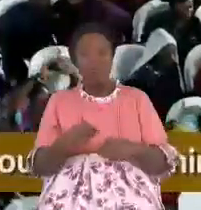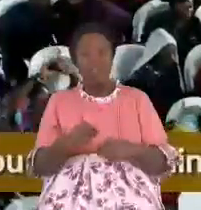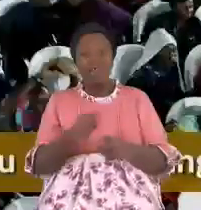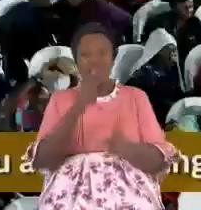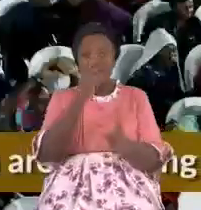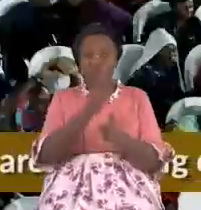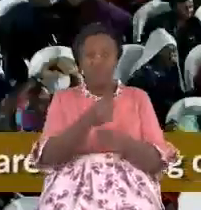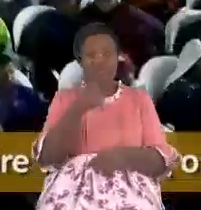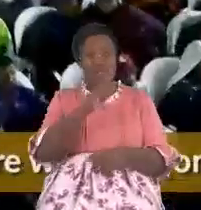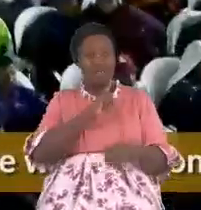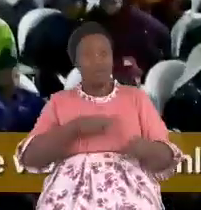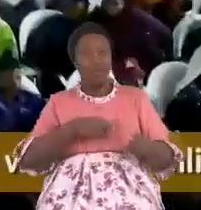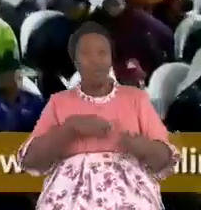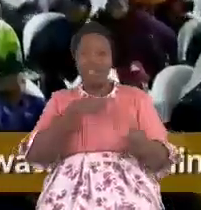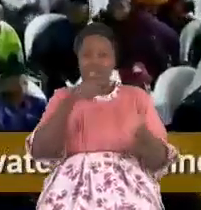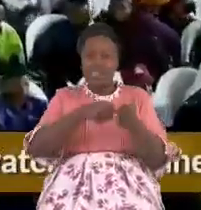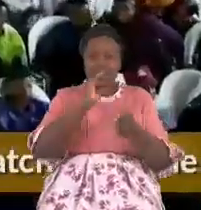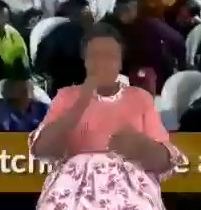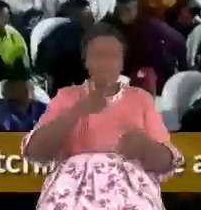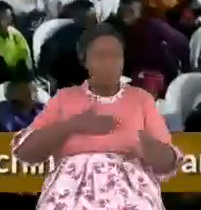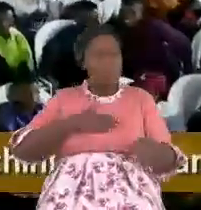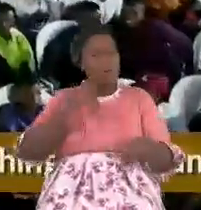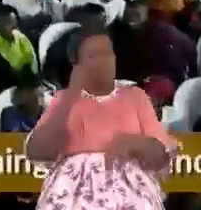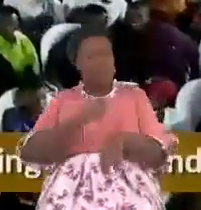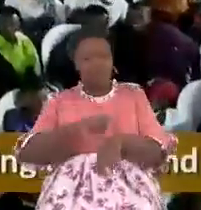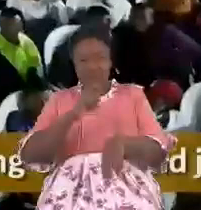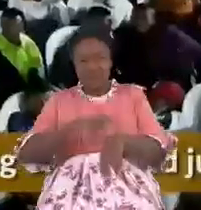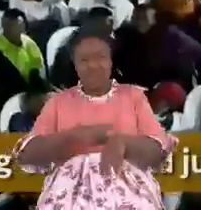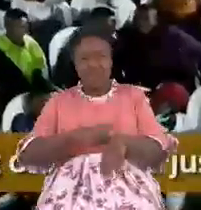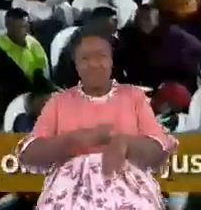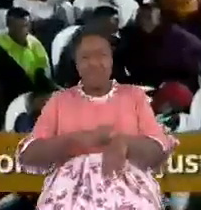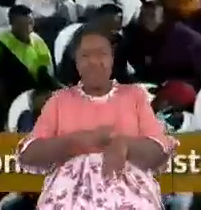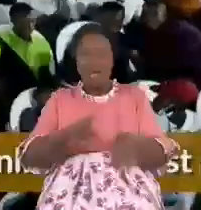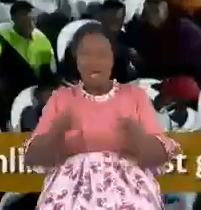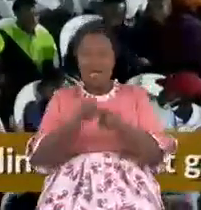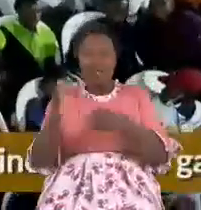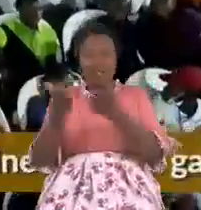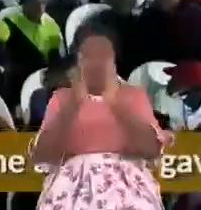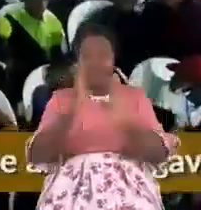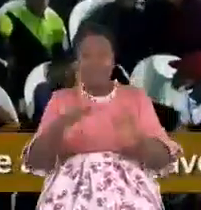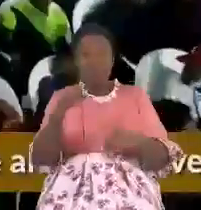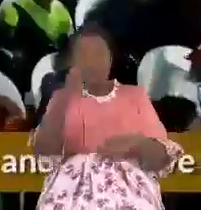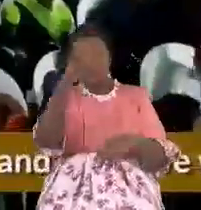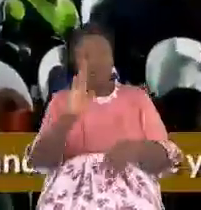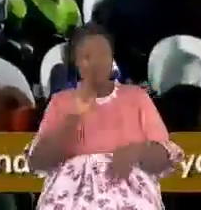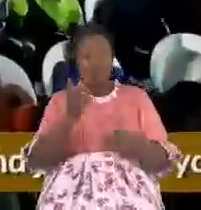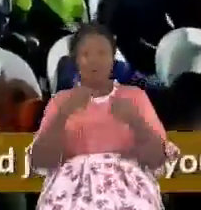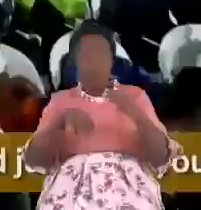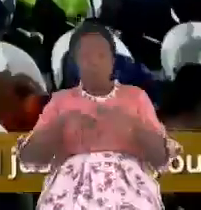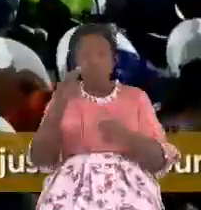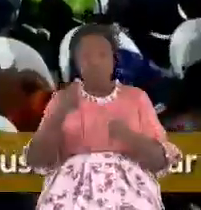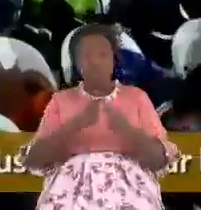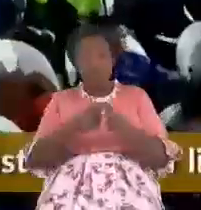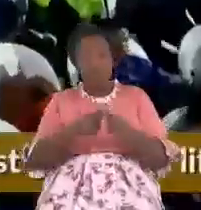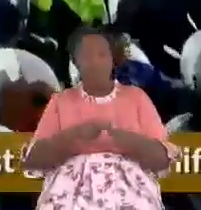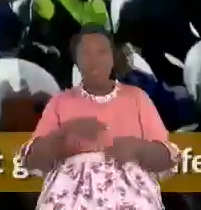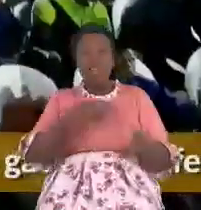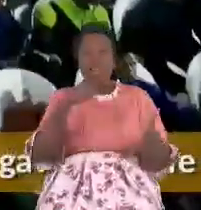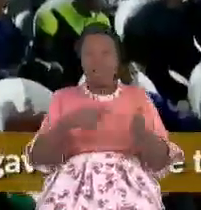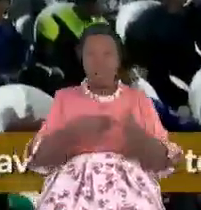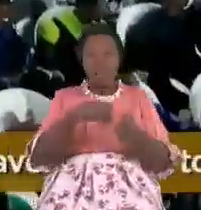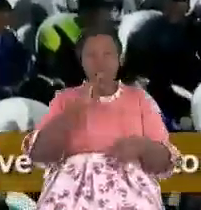lord this is my time as the servant of god will be coming up very soon tell the lord this is my